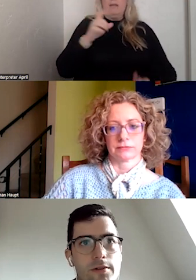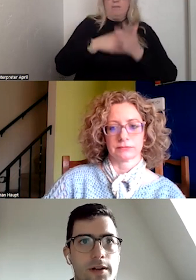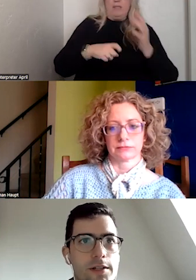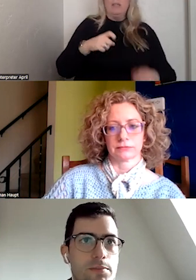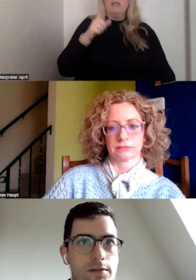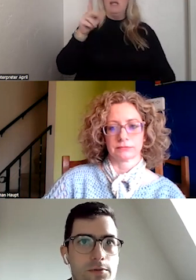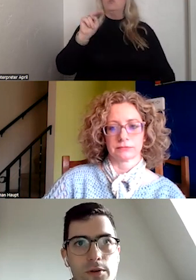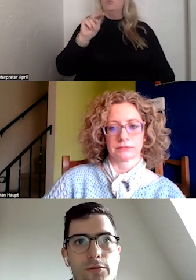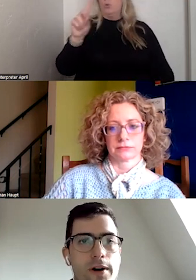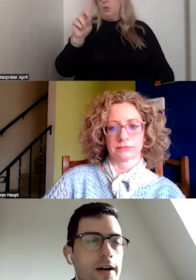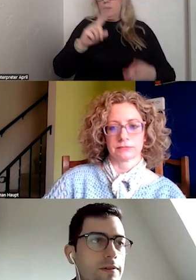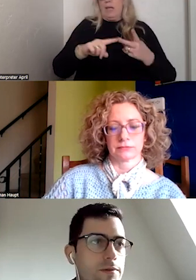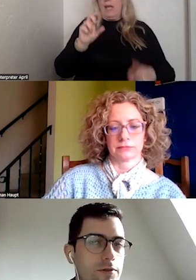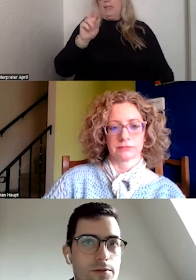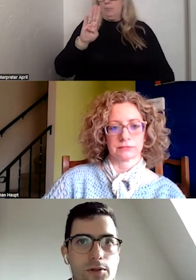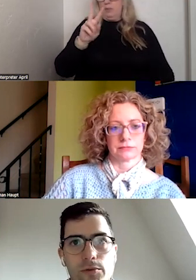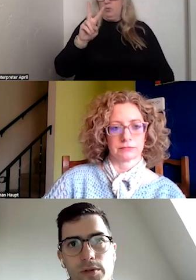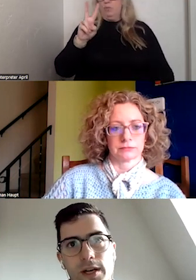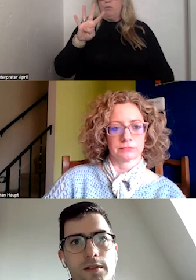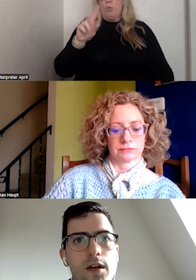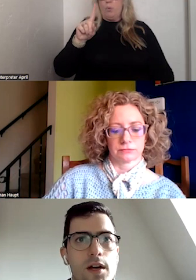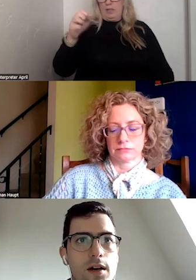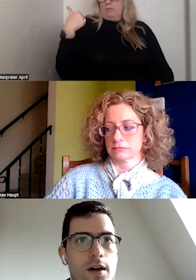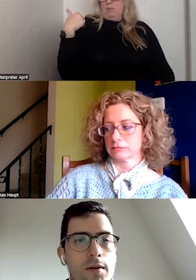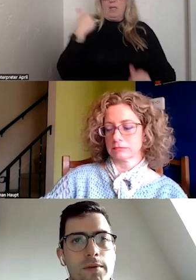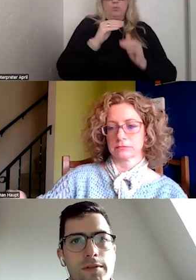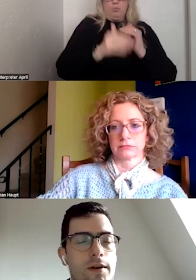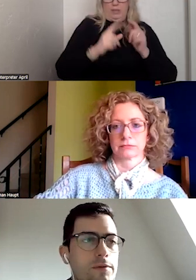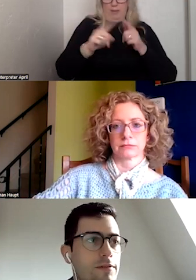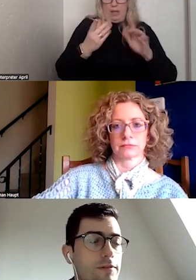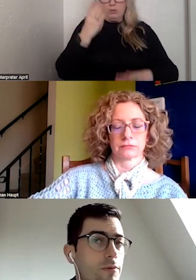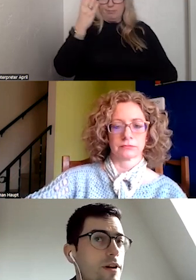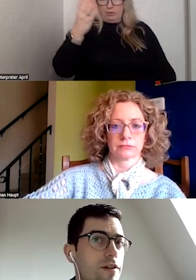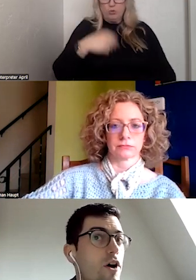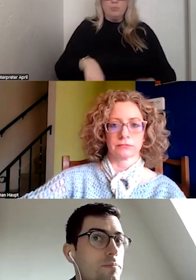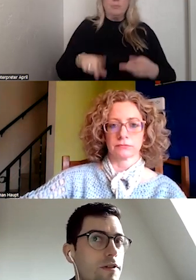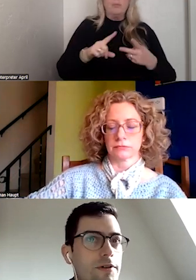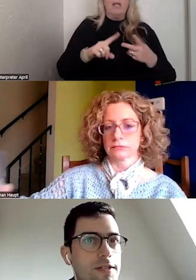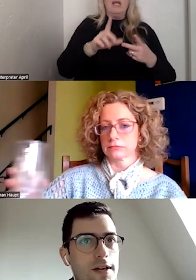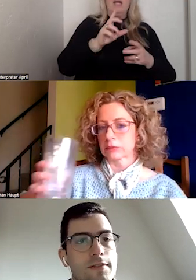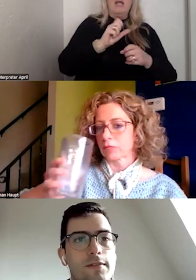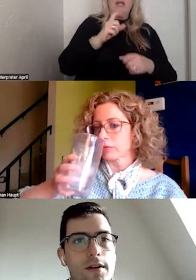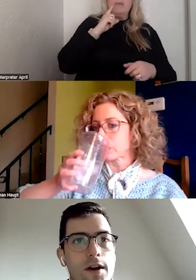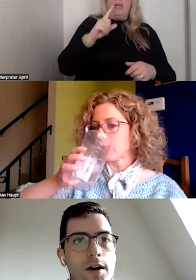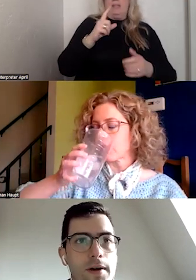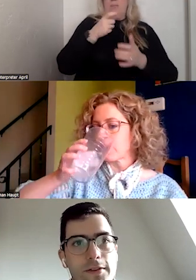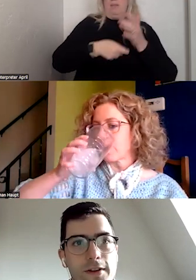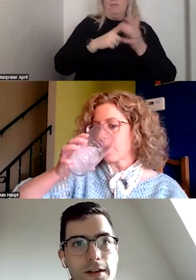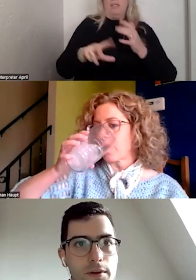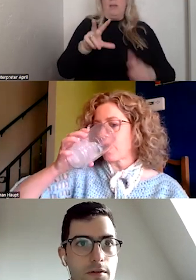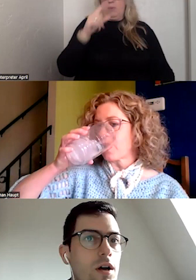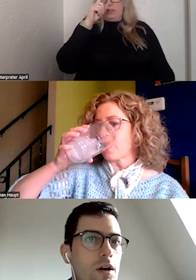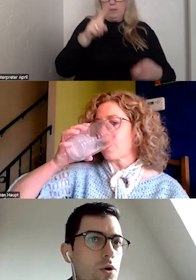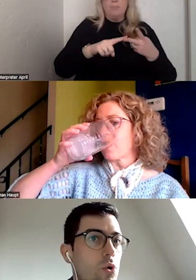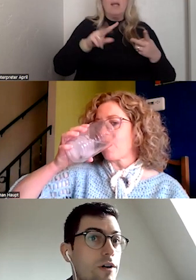North Dakota, SB 2149, that was introduced over the weekend. That would create a fee of up to 30 cents. And the